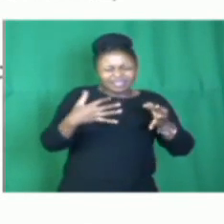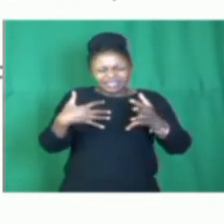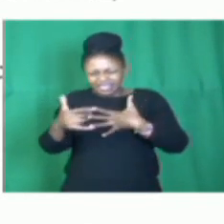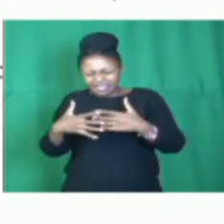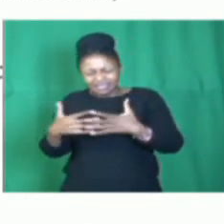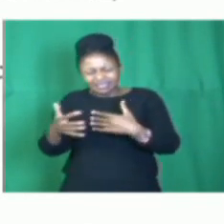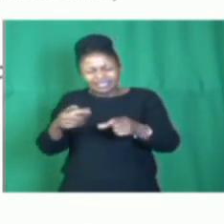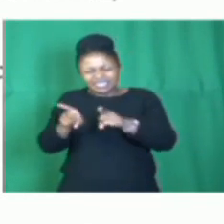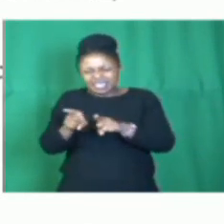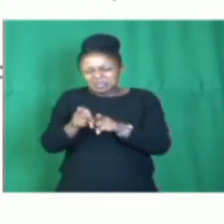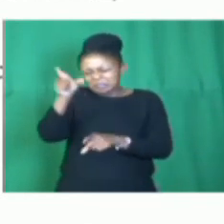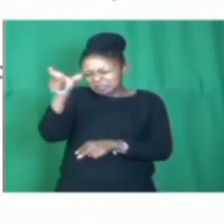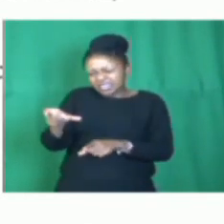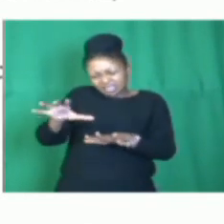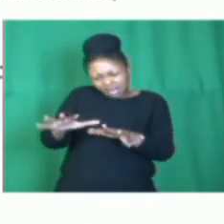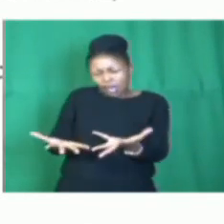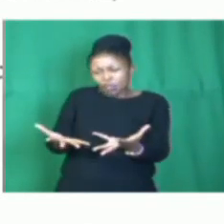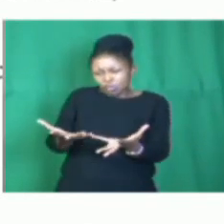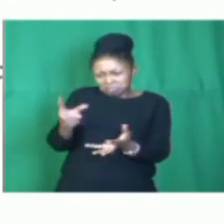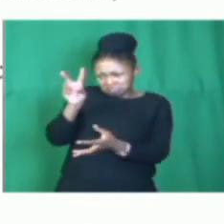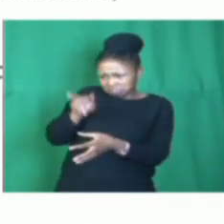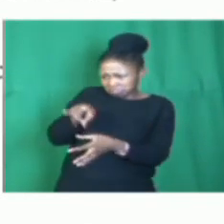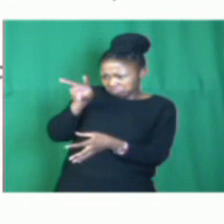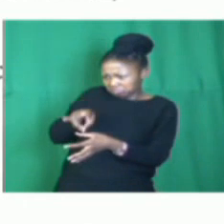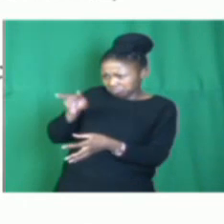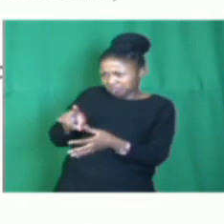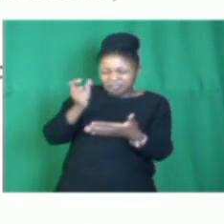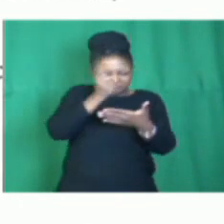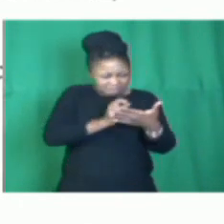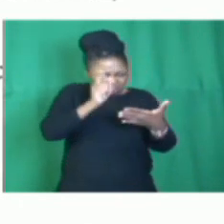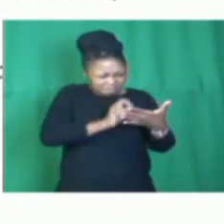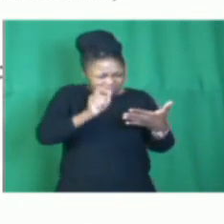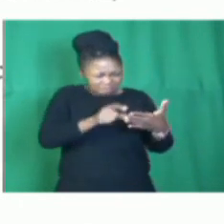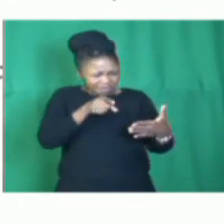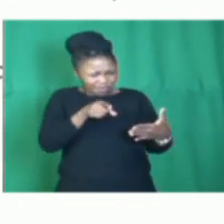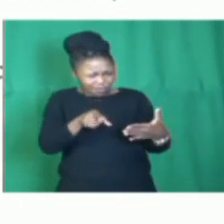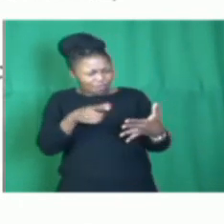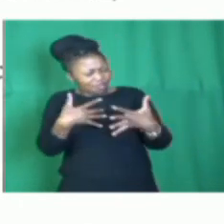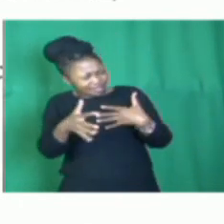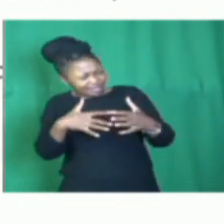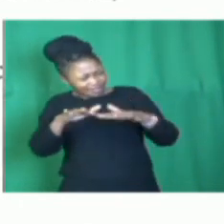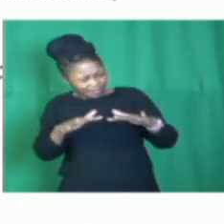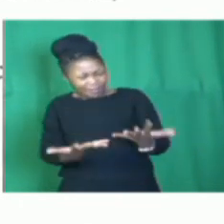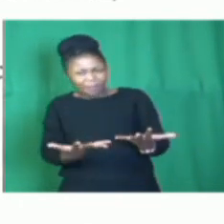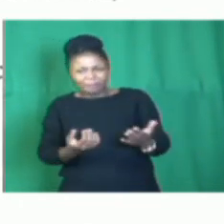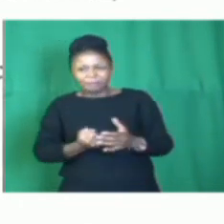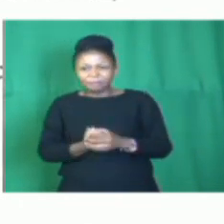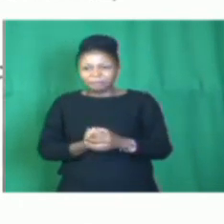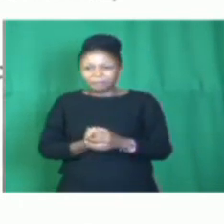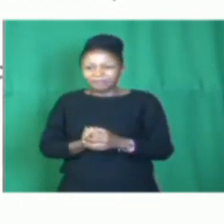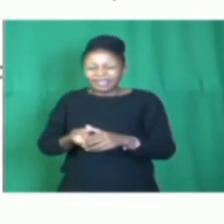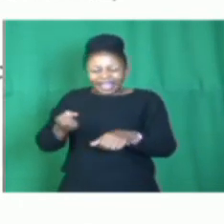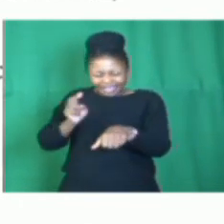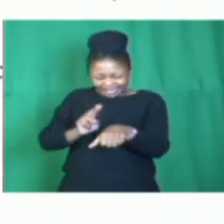somebody or something is like. A descriptive composition can also be said to be a type of